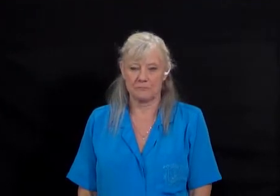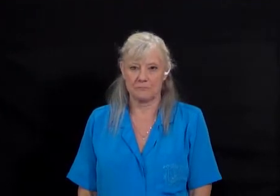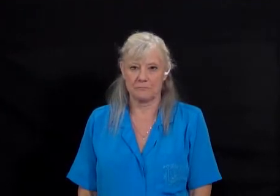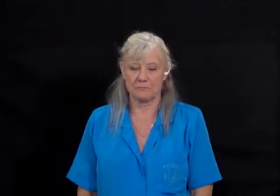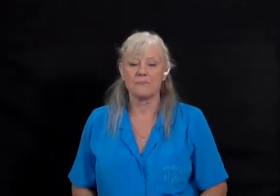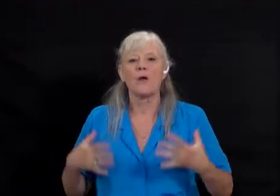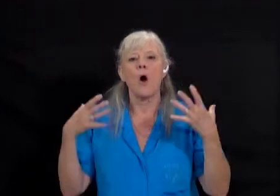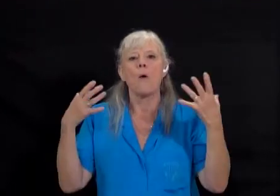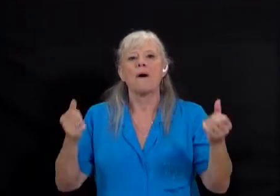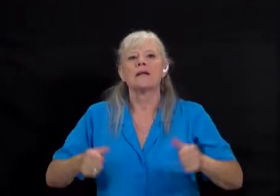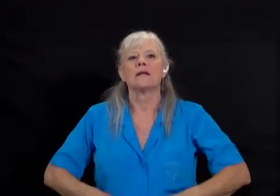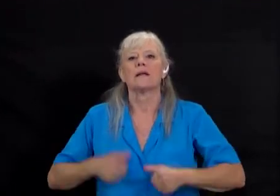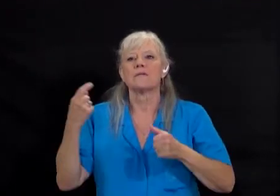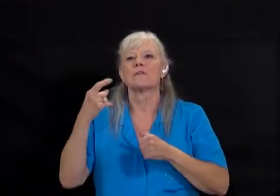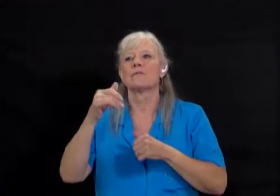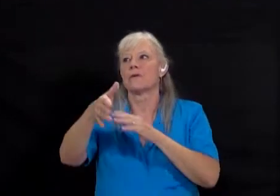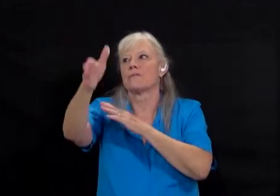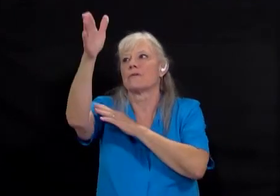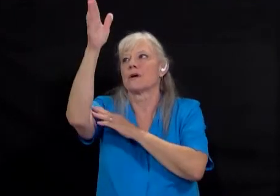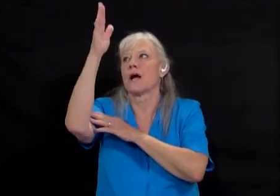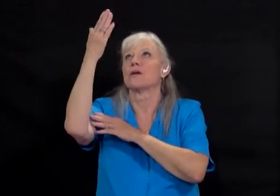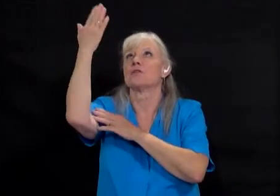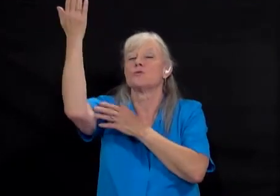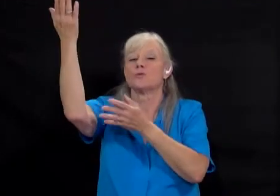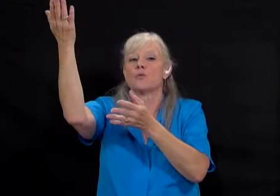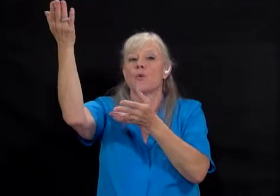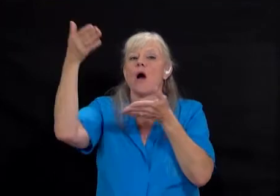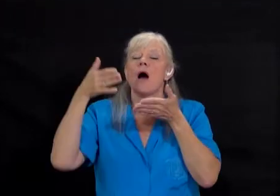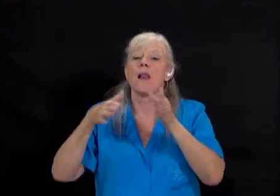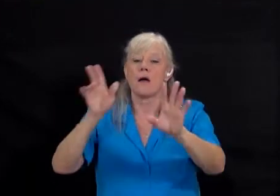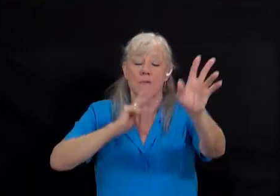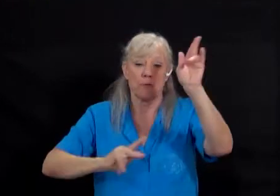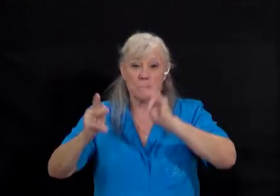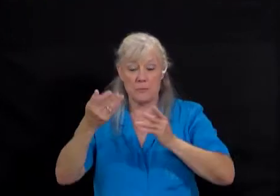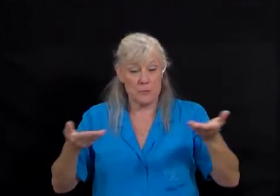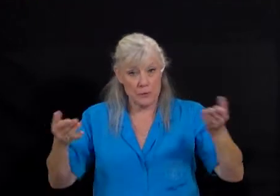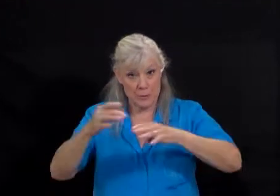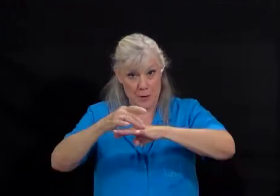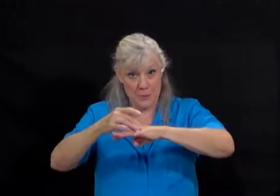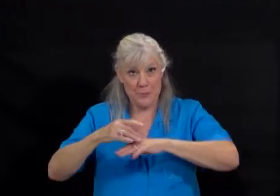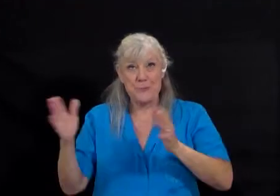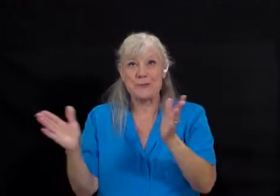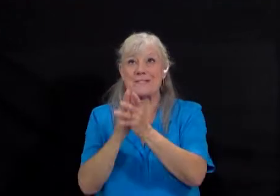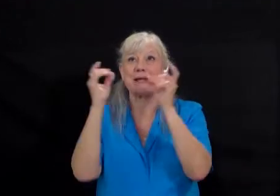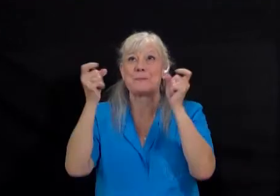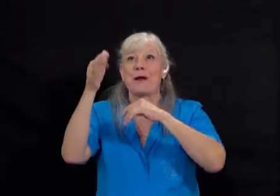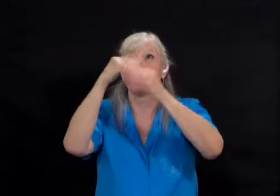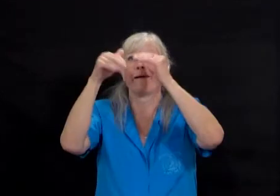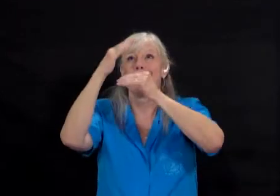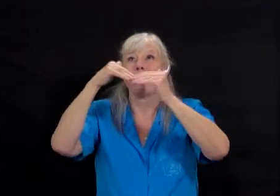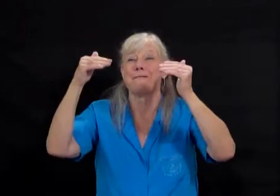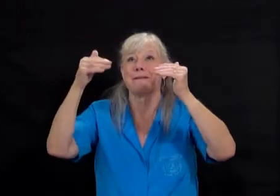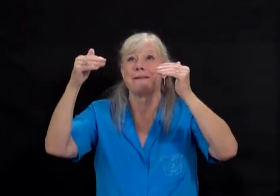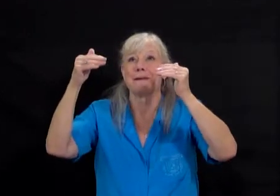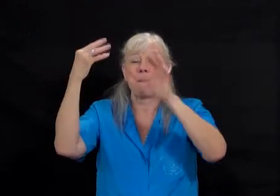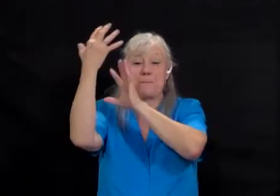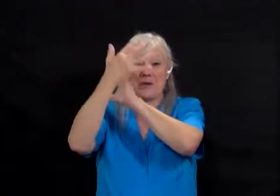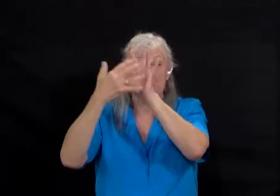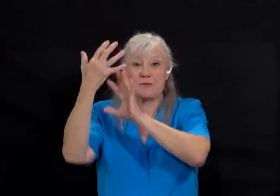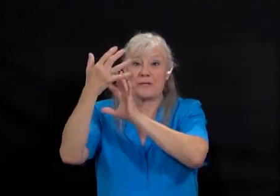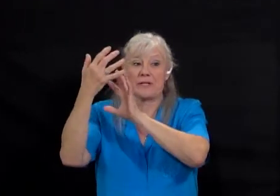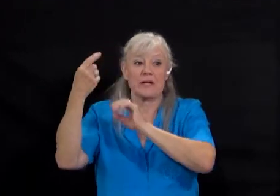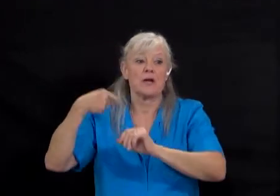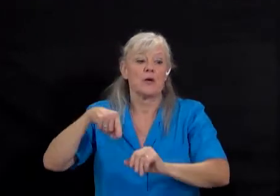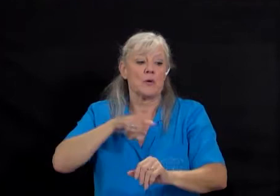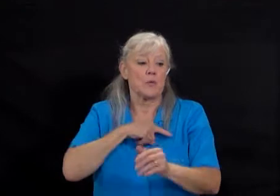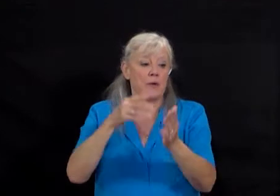Almighty ever living God, who allow those on earth to celebrate divine mysteries, grant, we pray, that Christian hope may draw